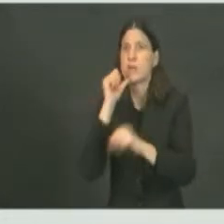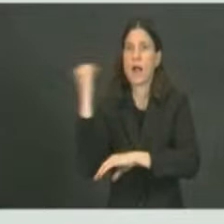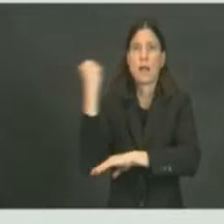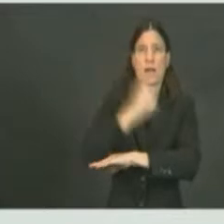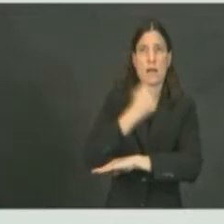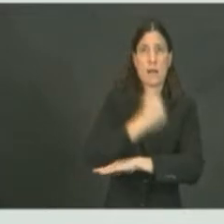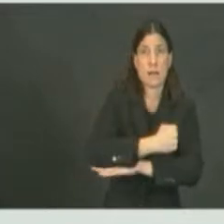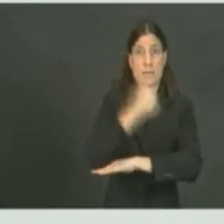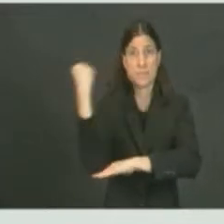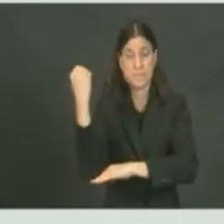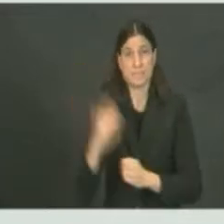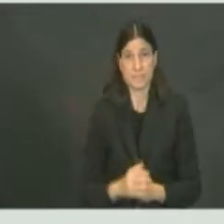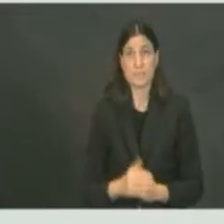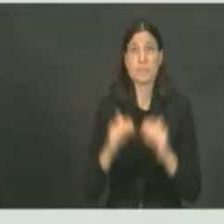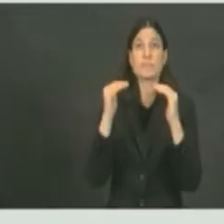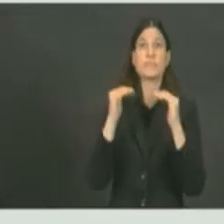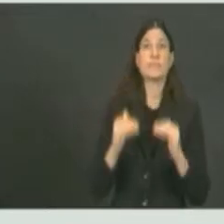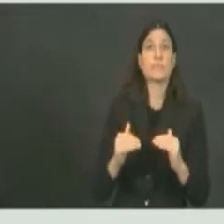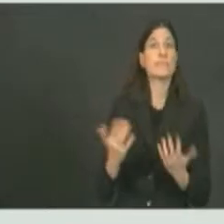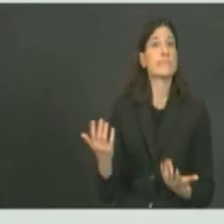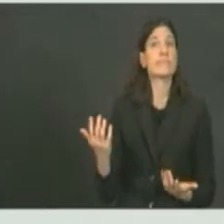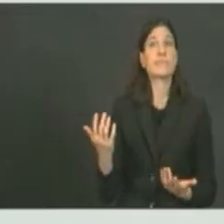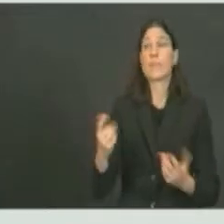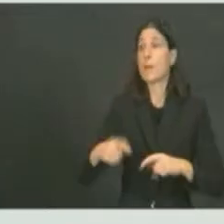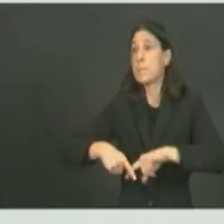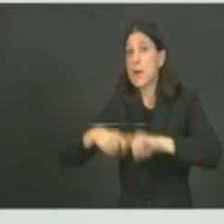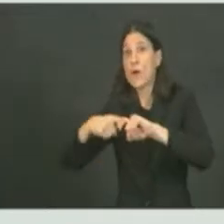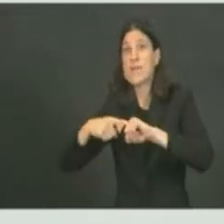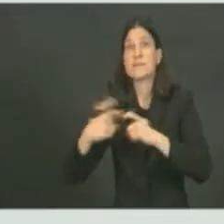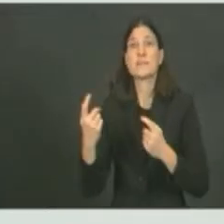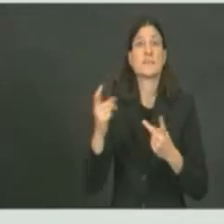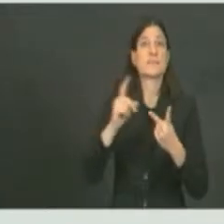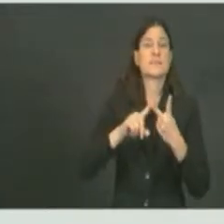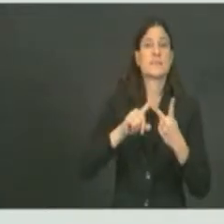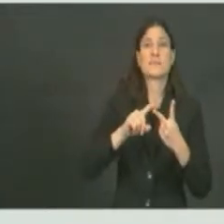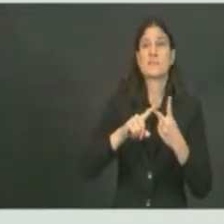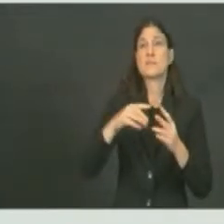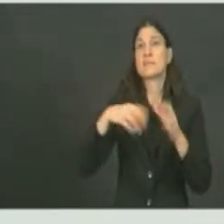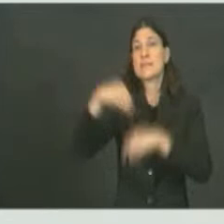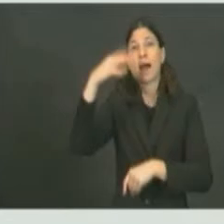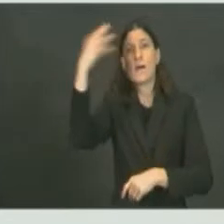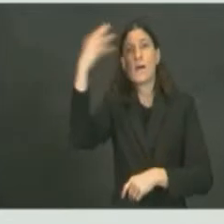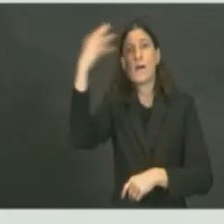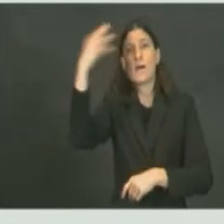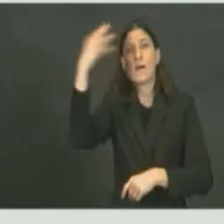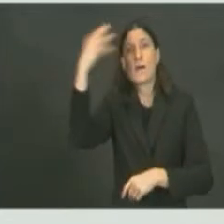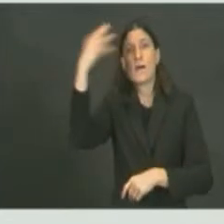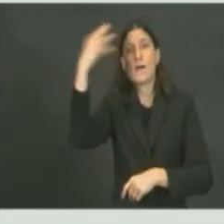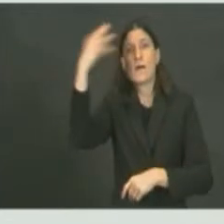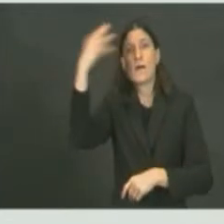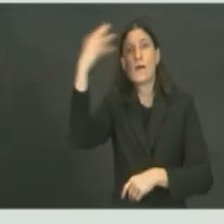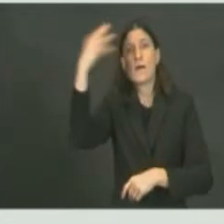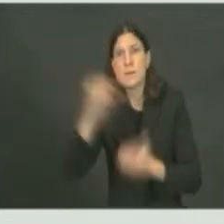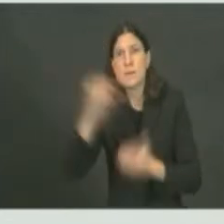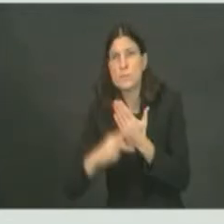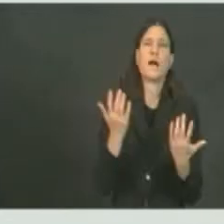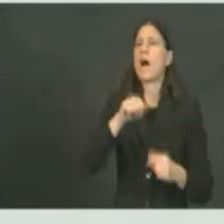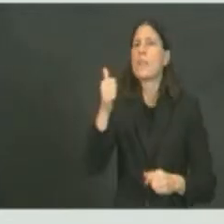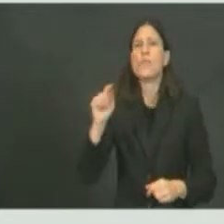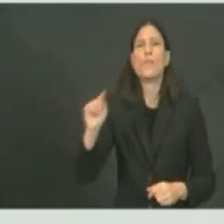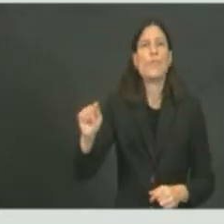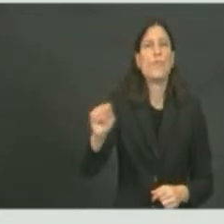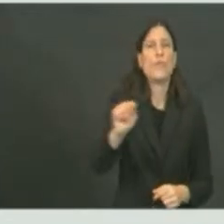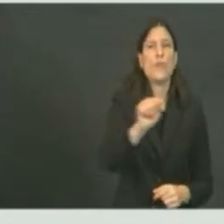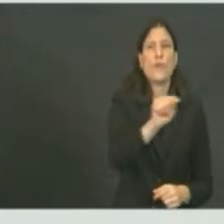and culture grants, et cetera. We've dedicated, more than 10% of